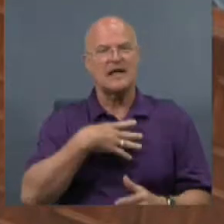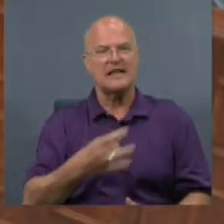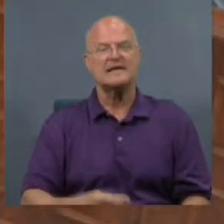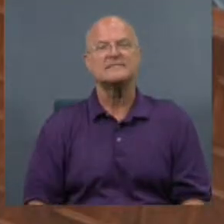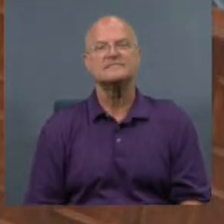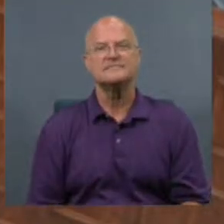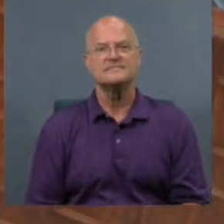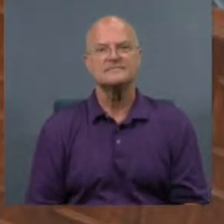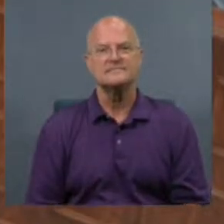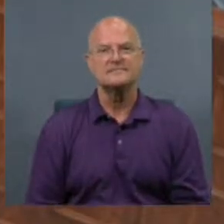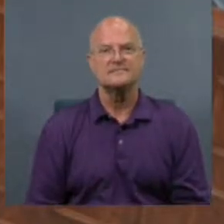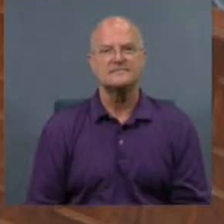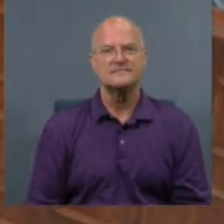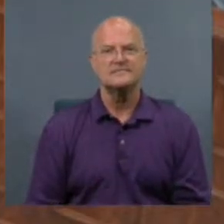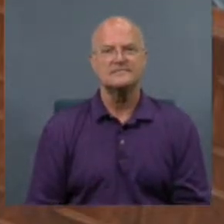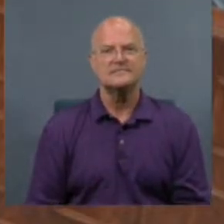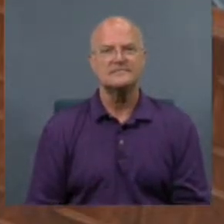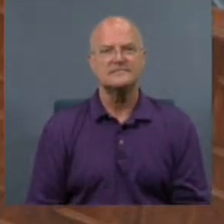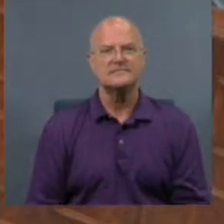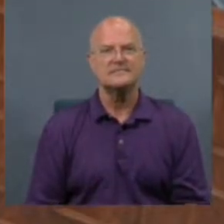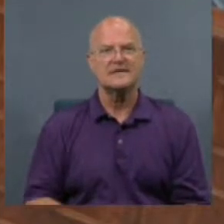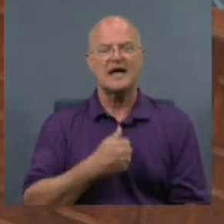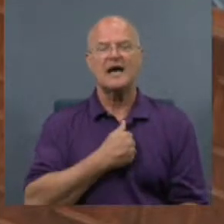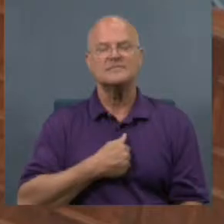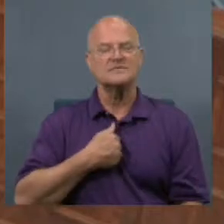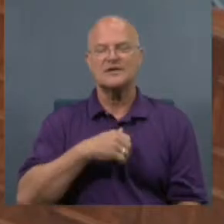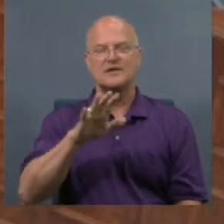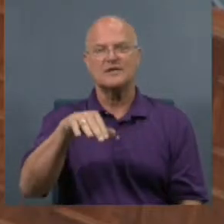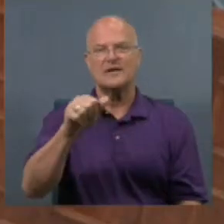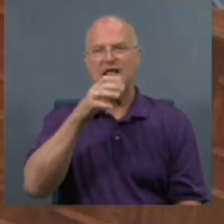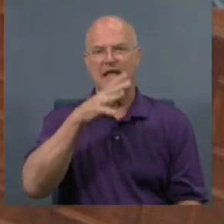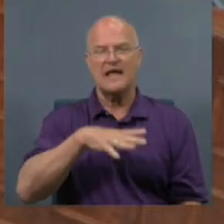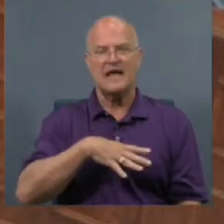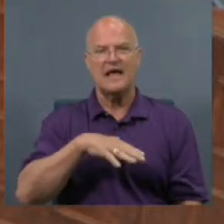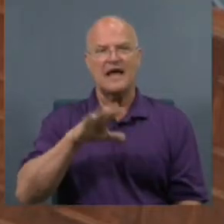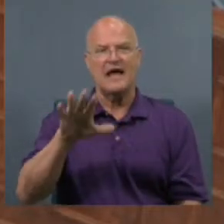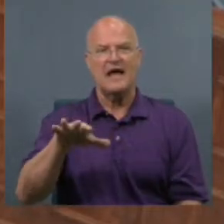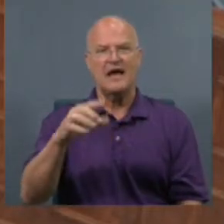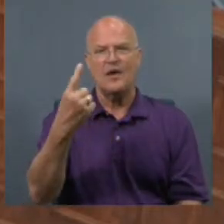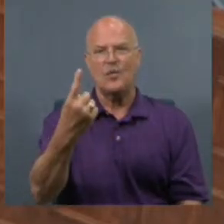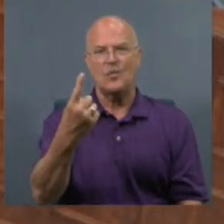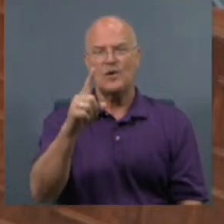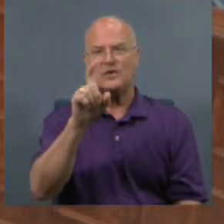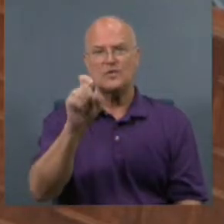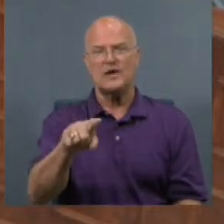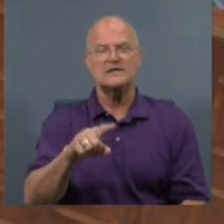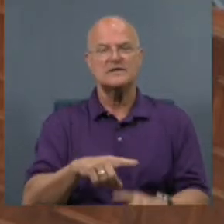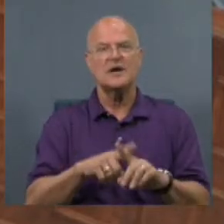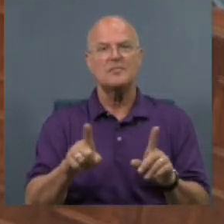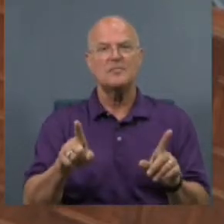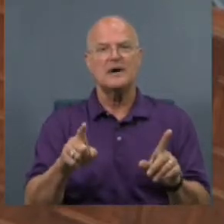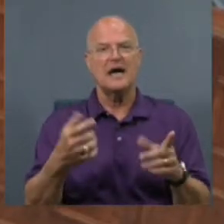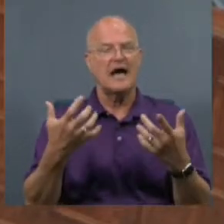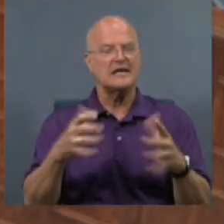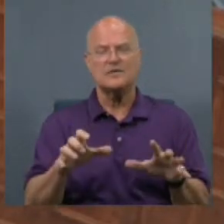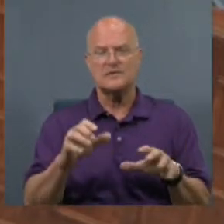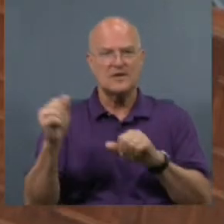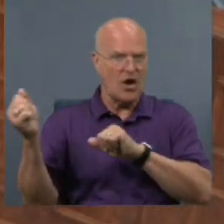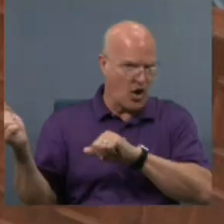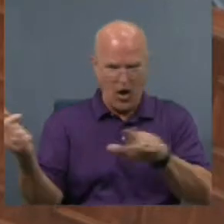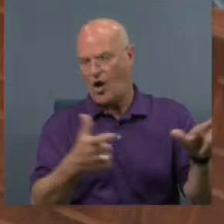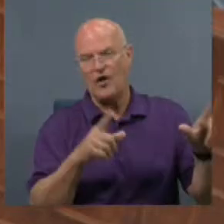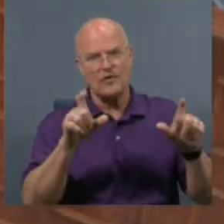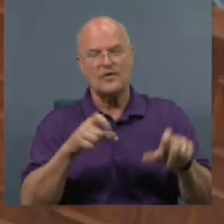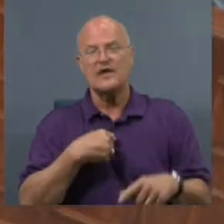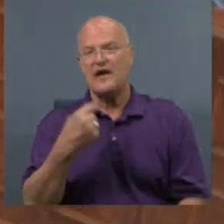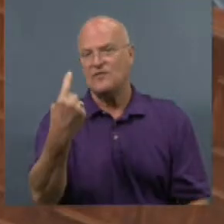So I'm sorry, ma'am. I would take one question, but I don't want to take all of the questions.